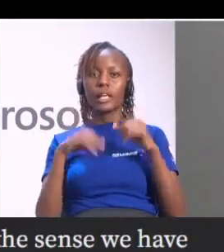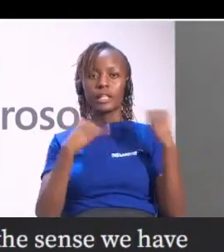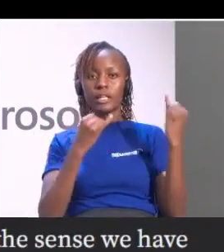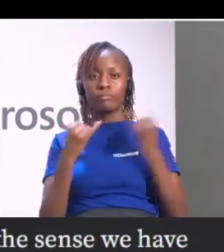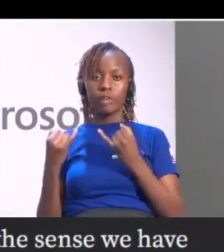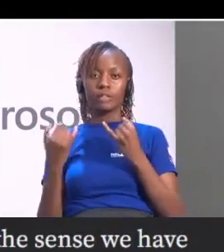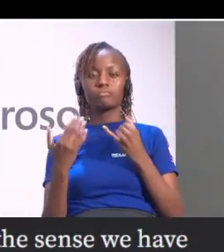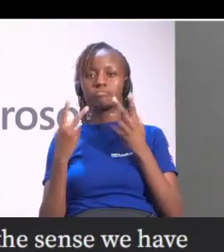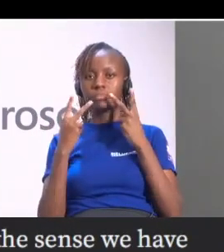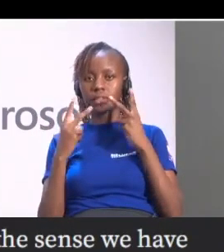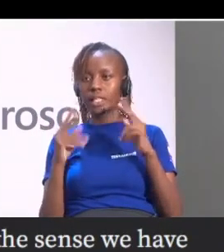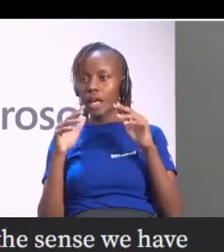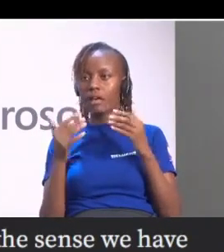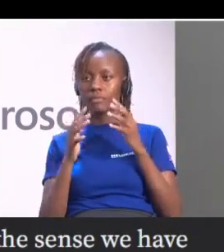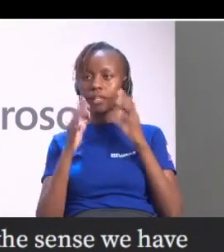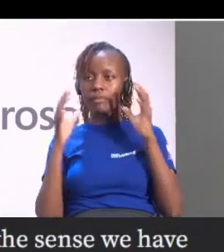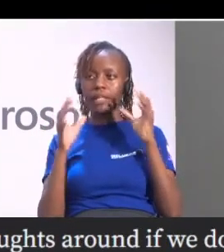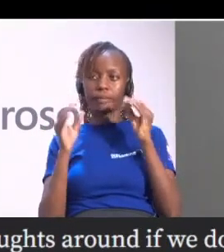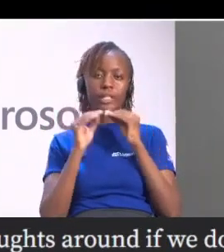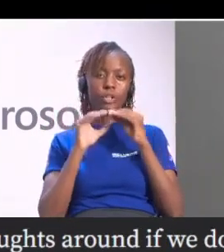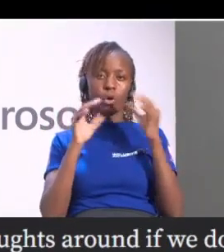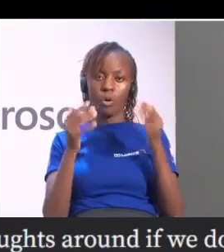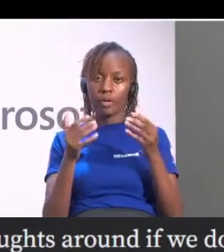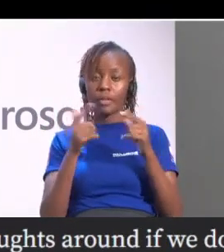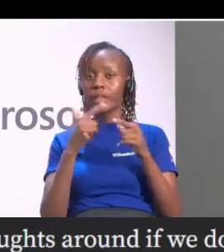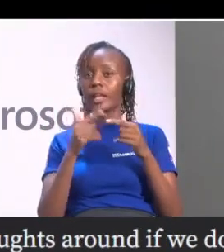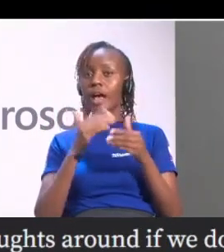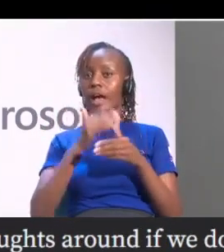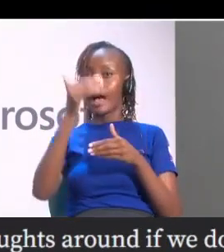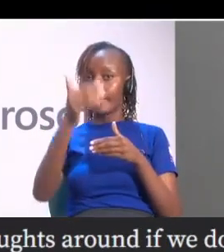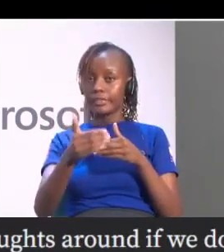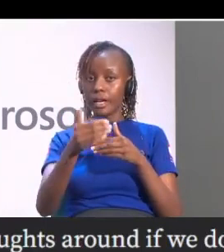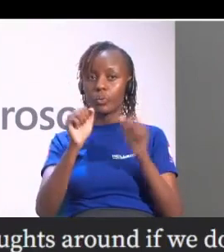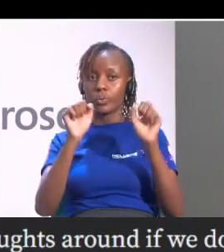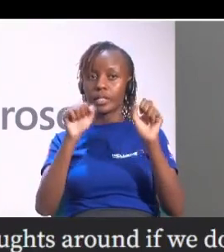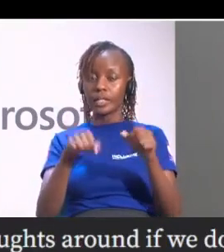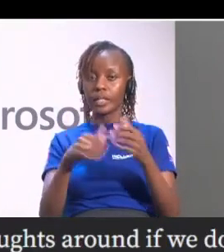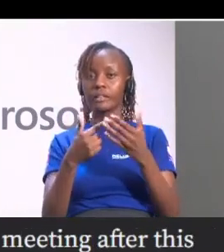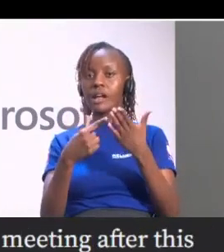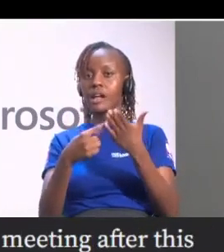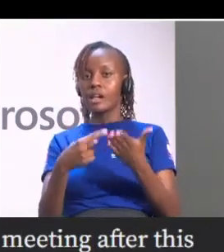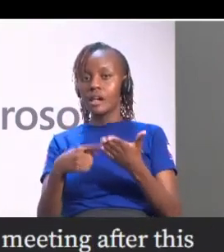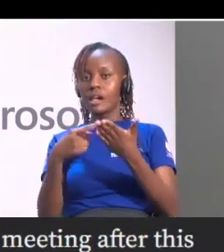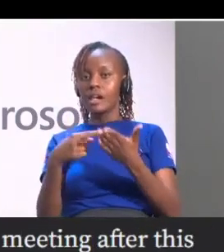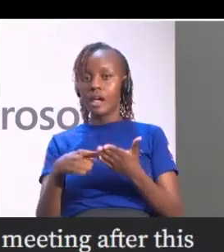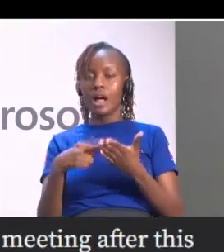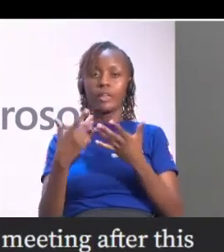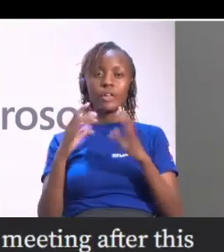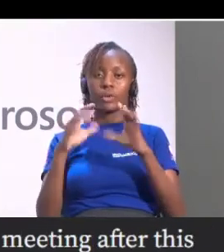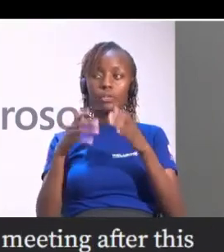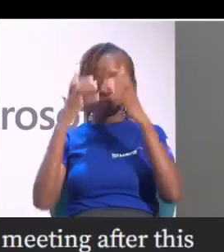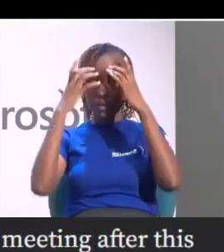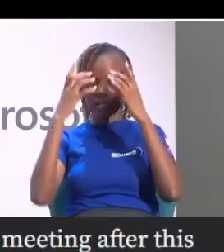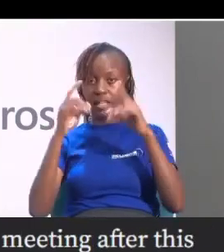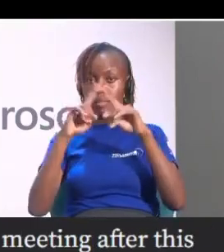to attend, be a larger meeting. And then we will back away and let the community decide. But what